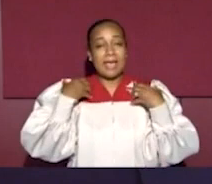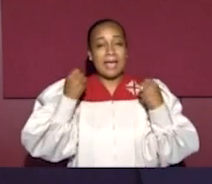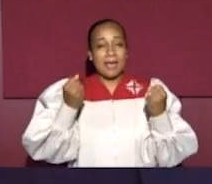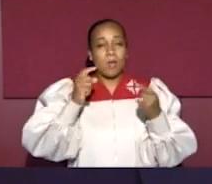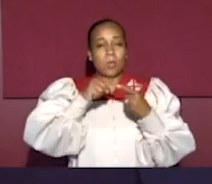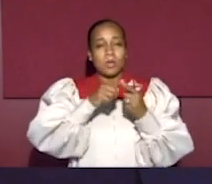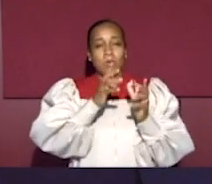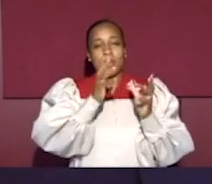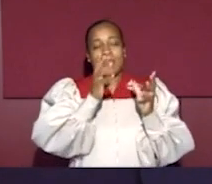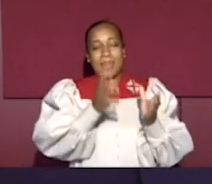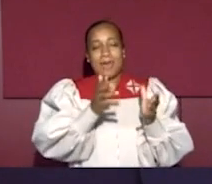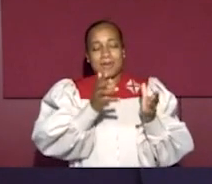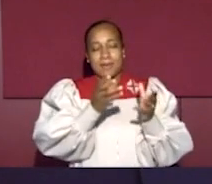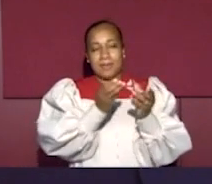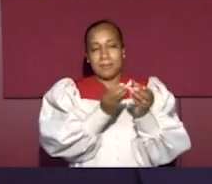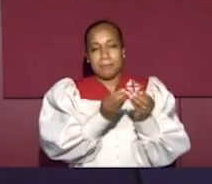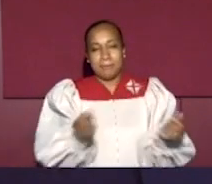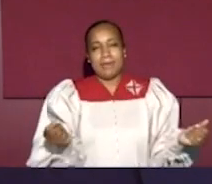them be.